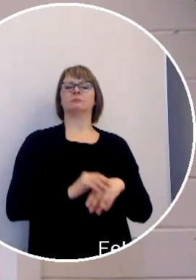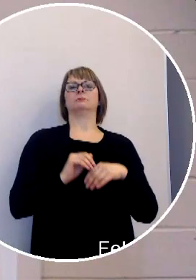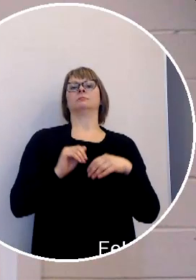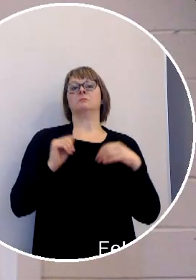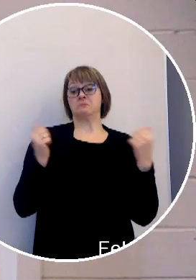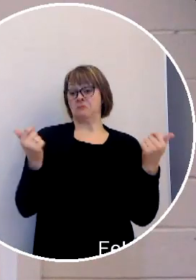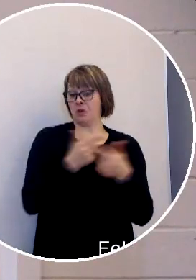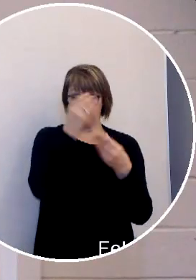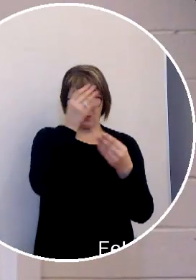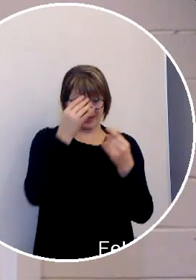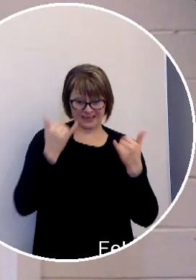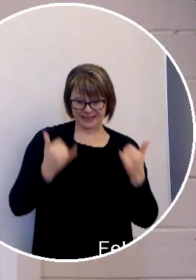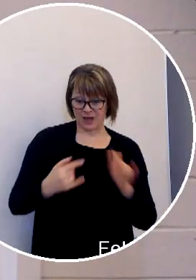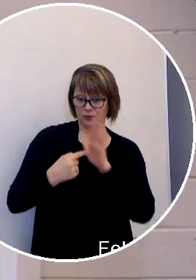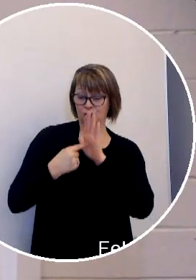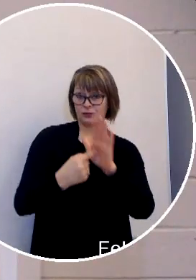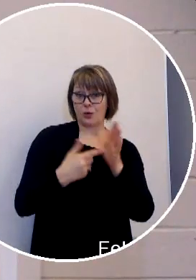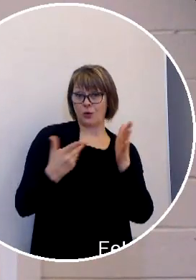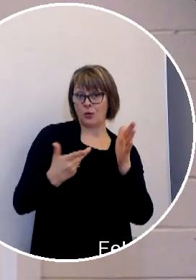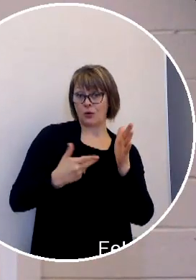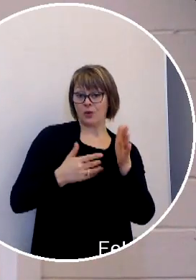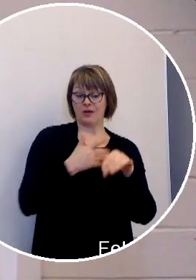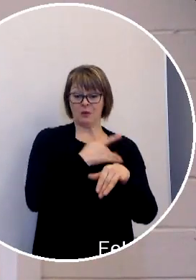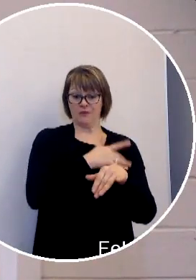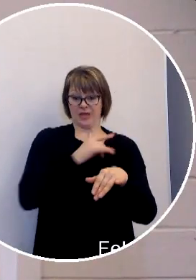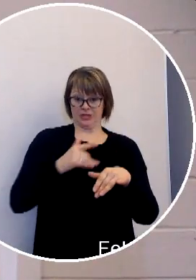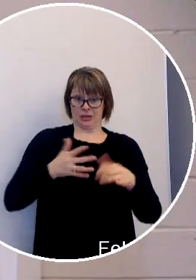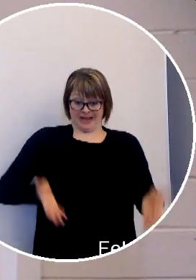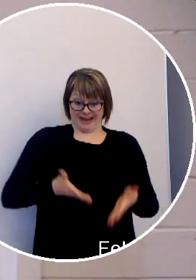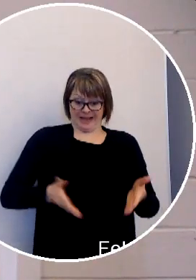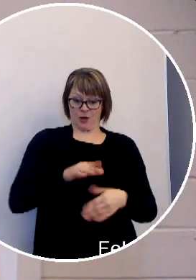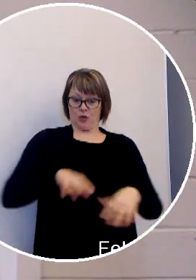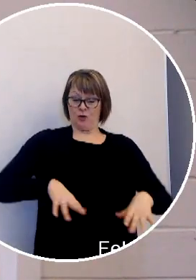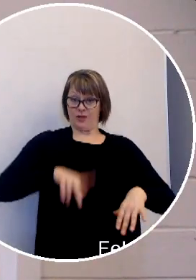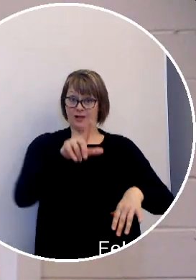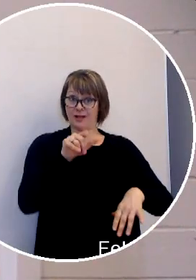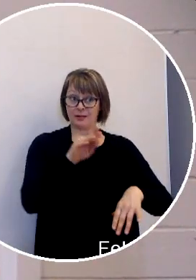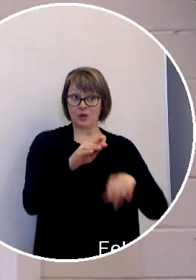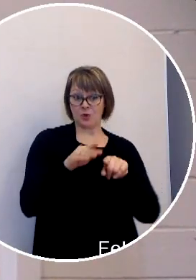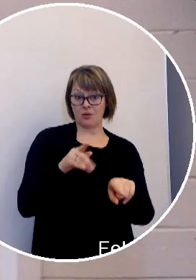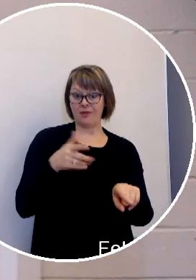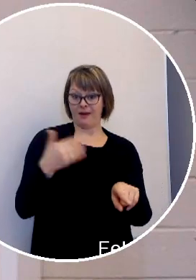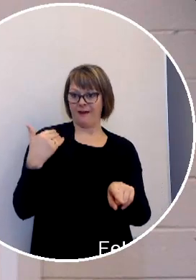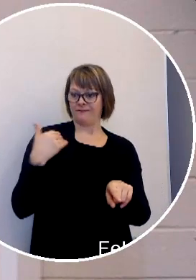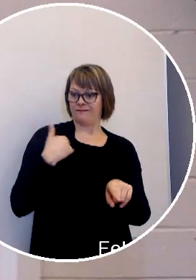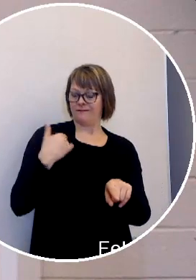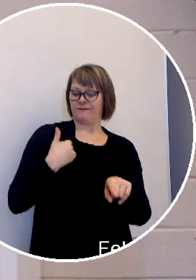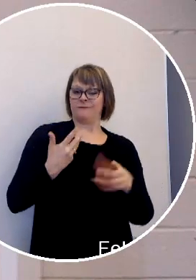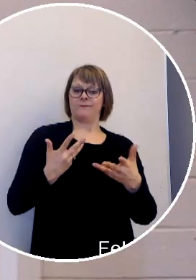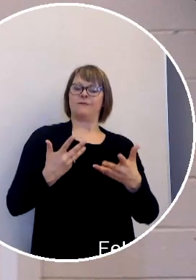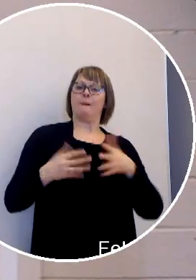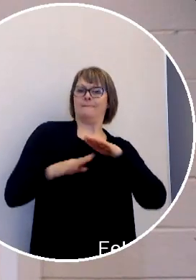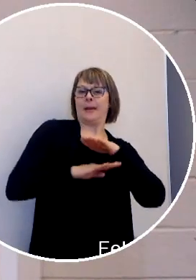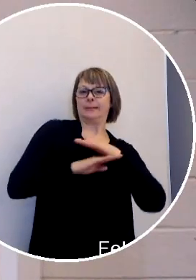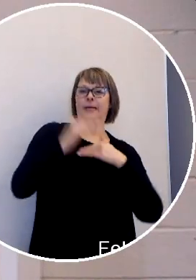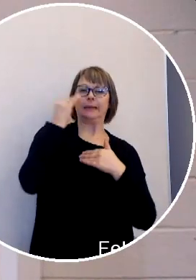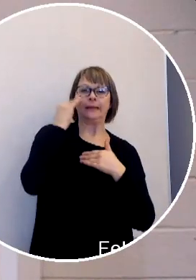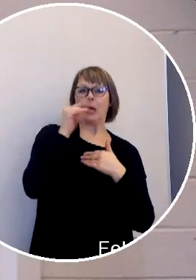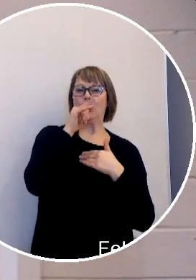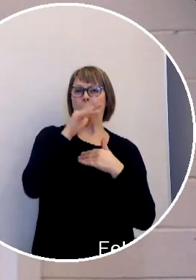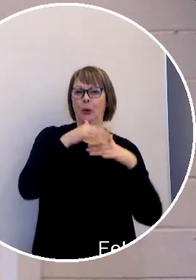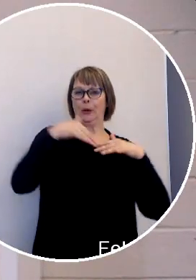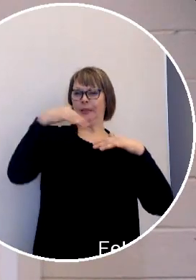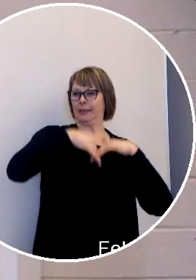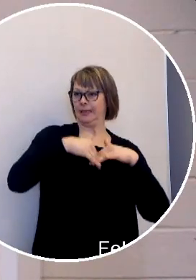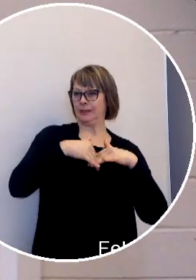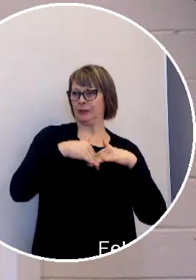right now, provincially, Newfoundlanders and Labradorians don't have foundational knowledge about who the